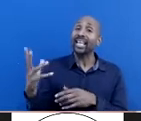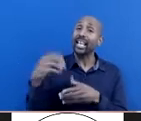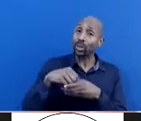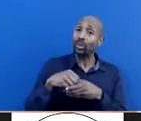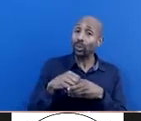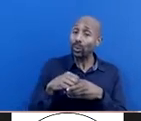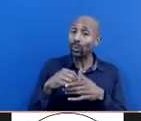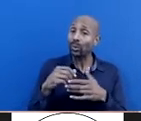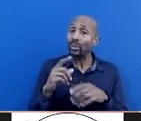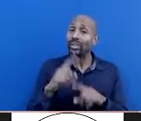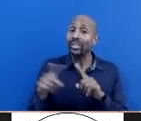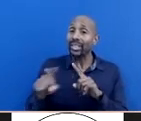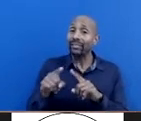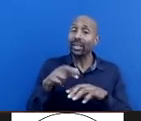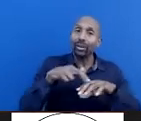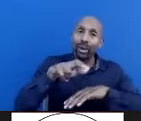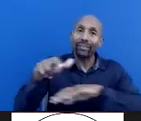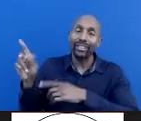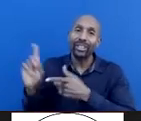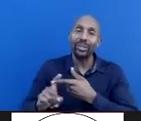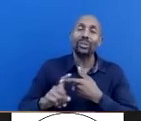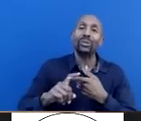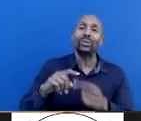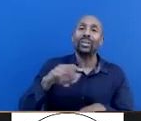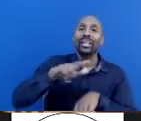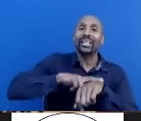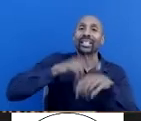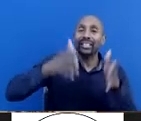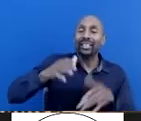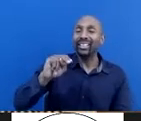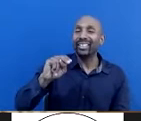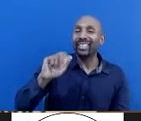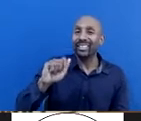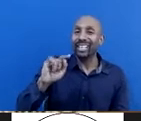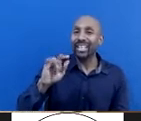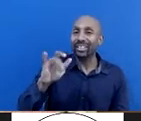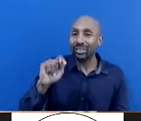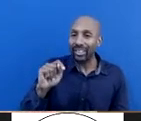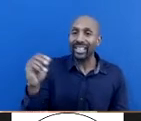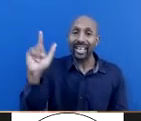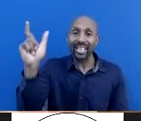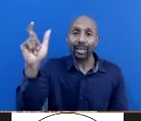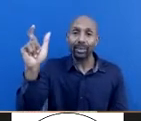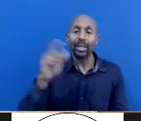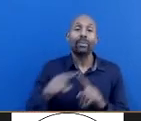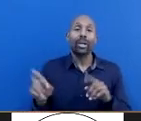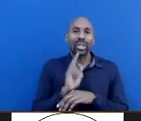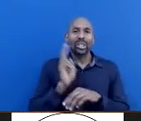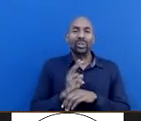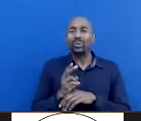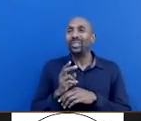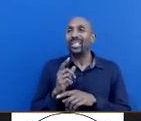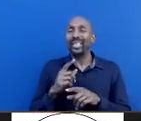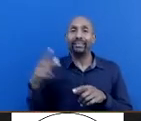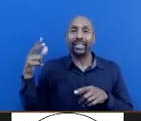cut-up records in disjointed fashion, discontinuous engagement, not creating the